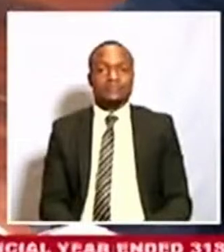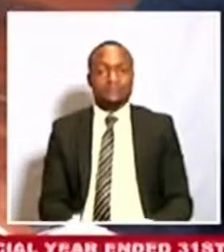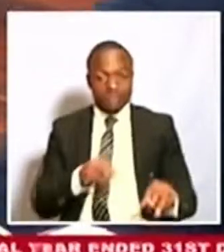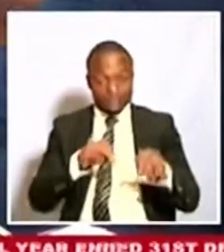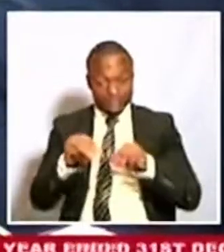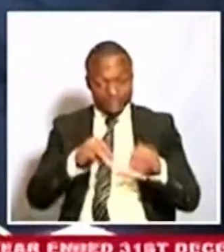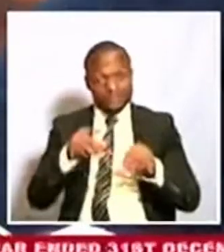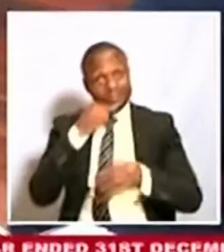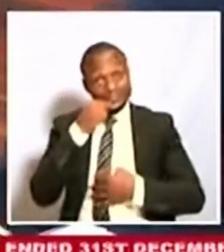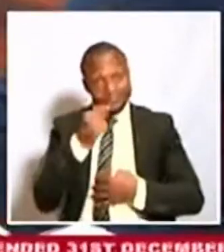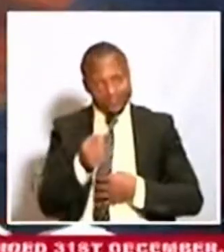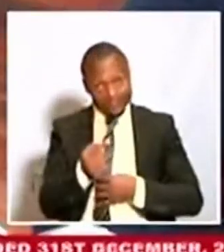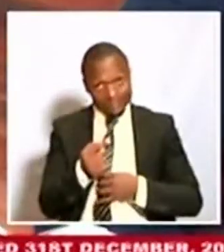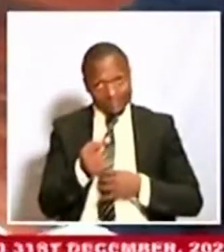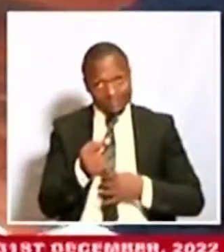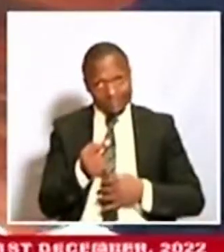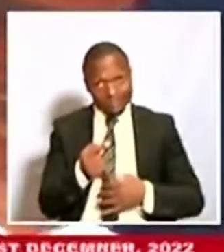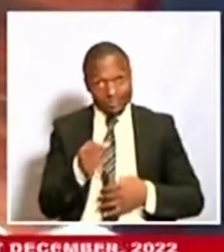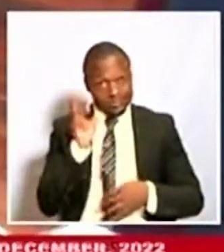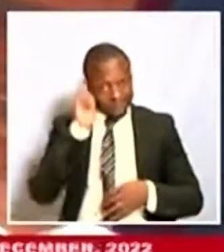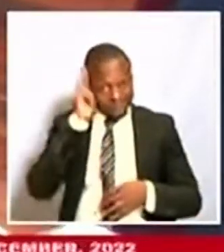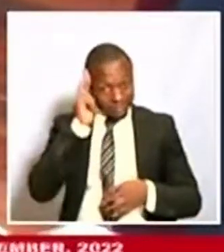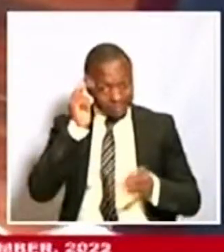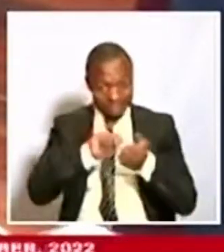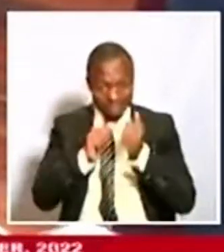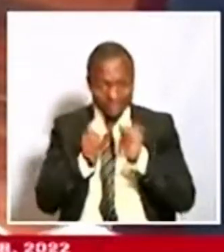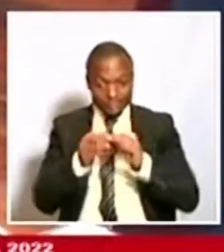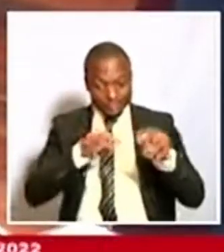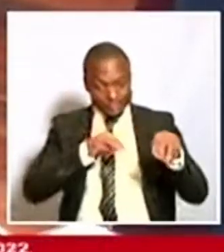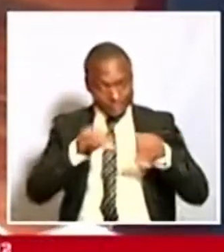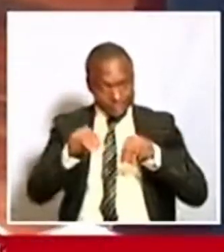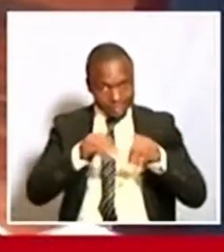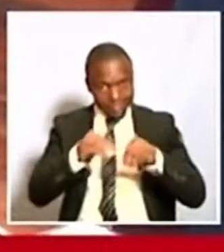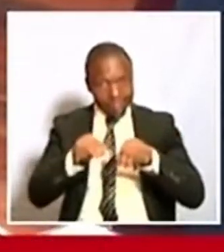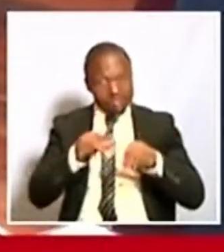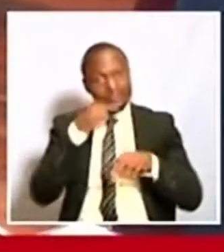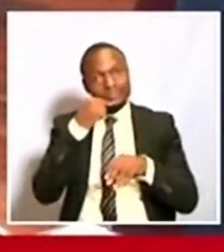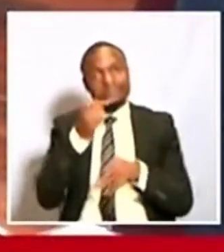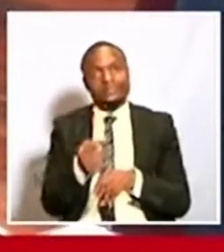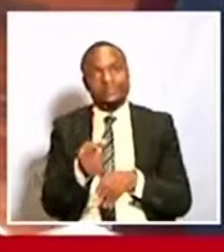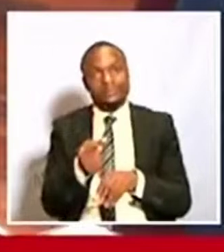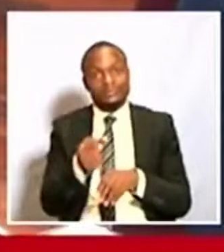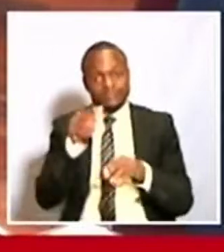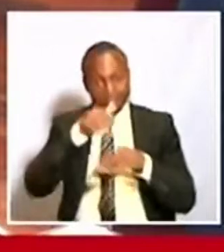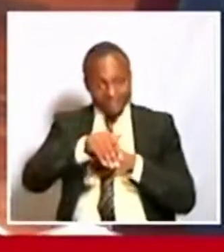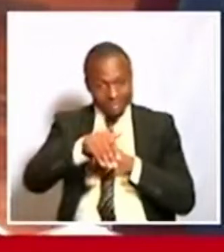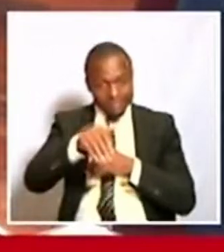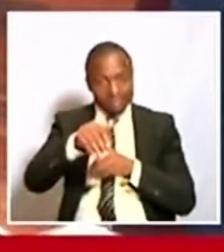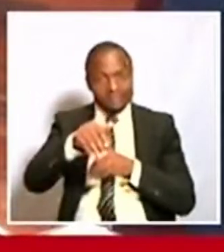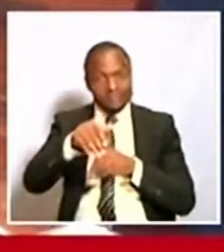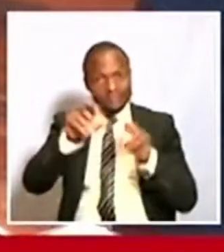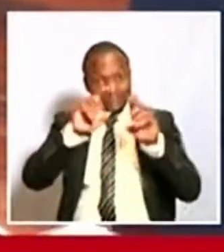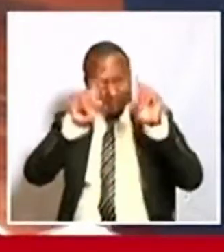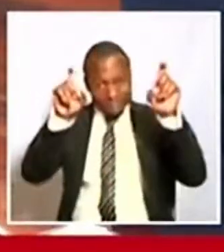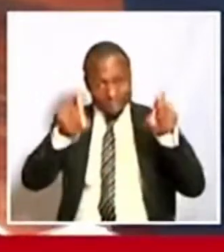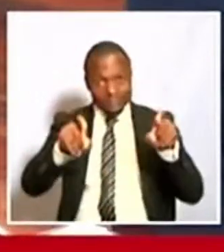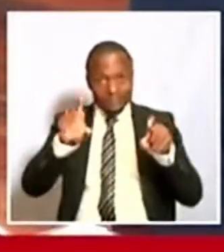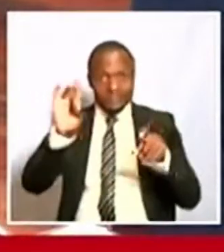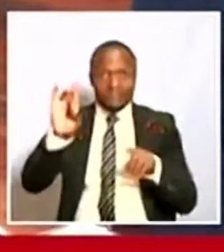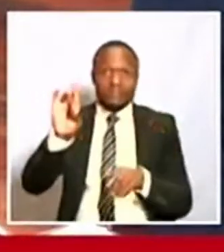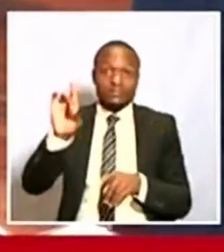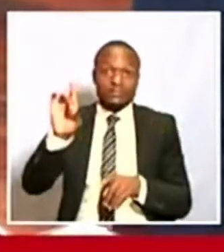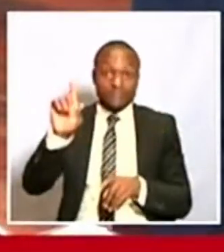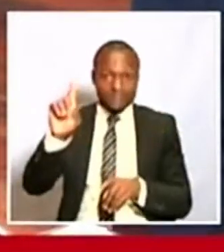Management wishes to state that the reason for the query is that management states that registration certificates for 81